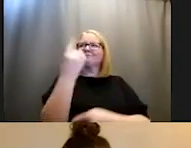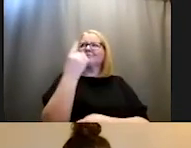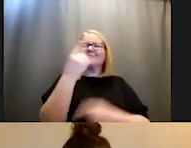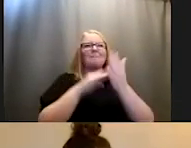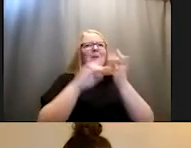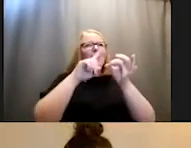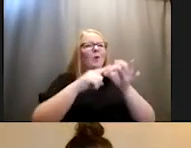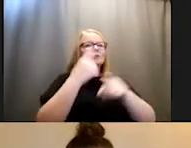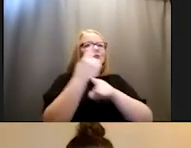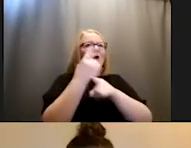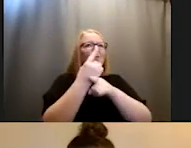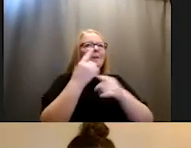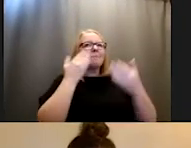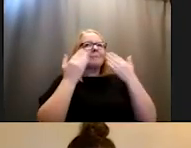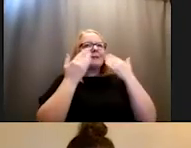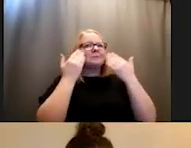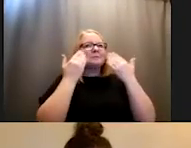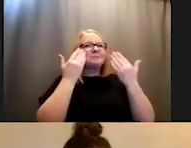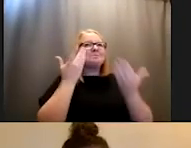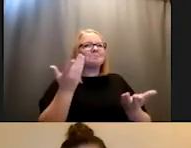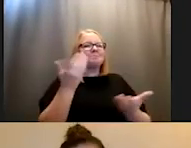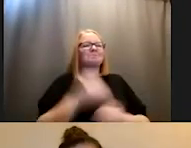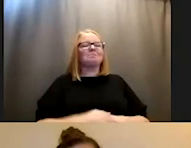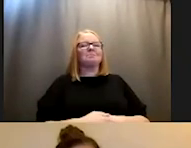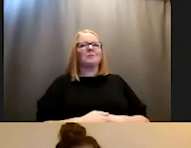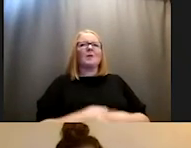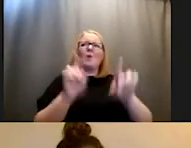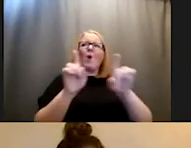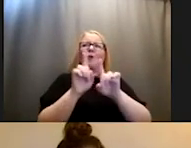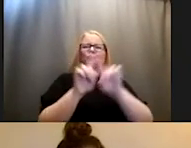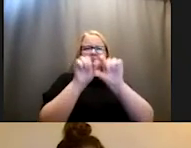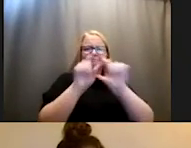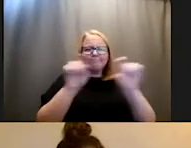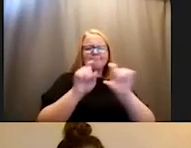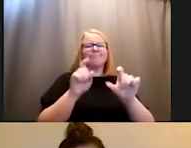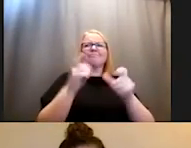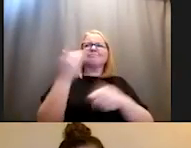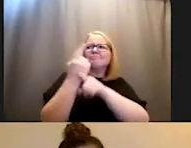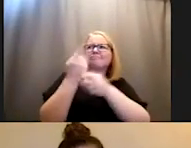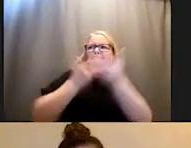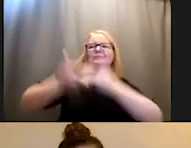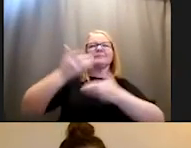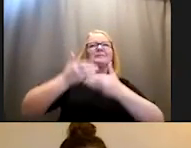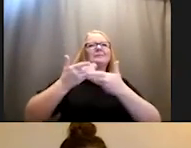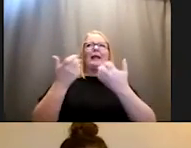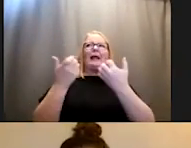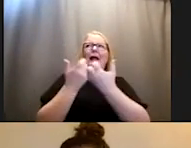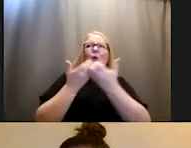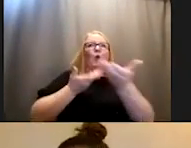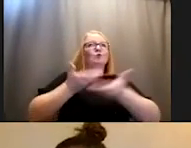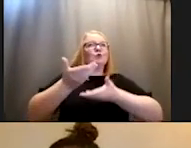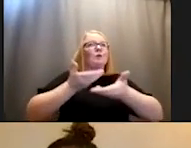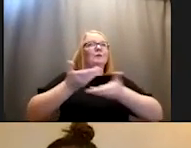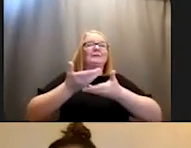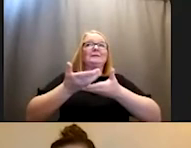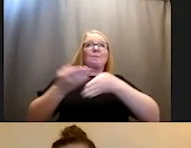her cosmetics line. And also it's based on testimonials and interviews of Mary Quant cosmetics consultants and